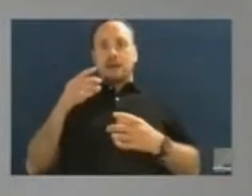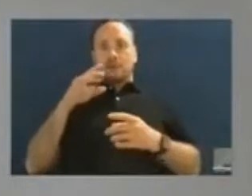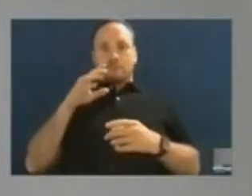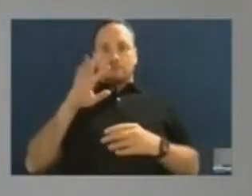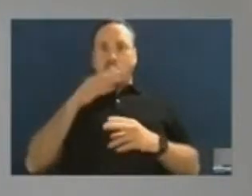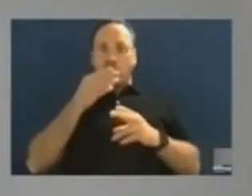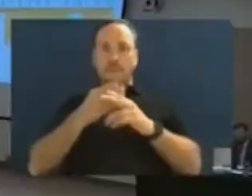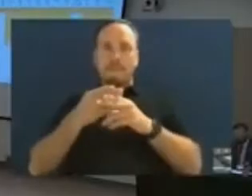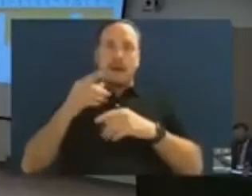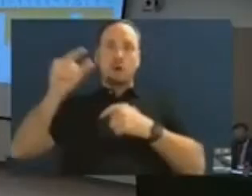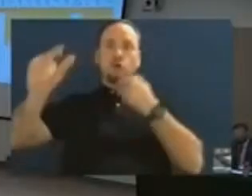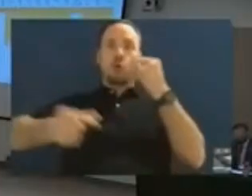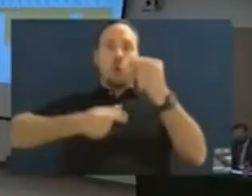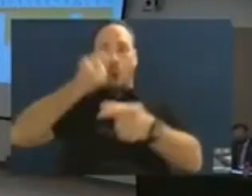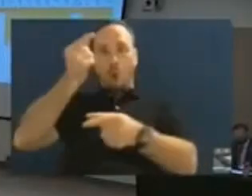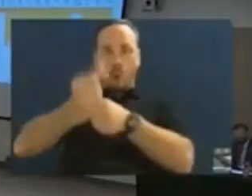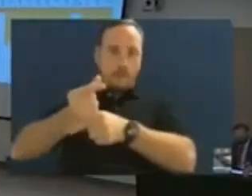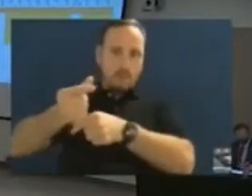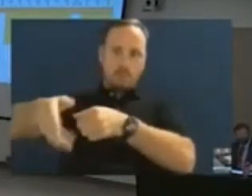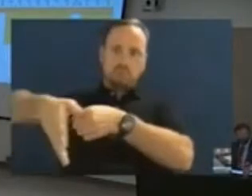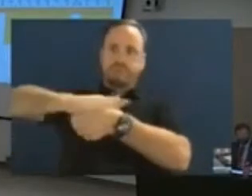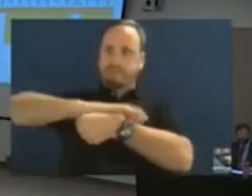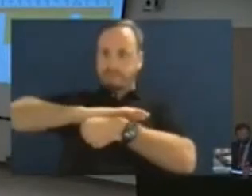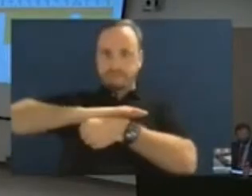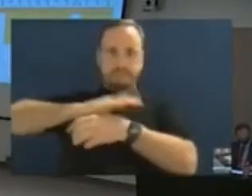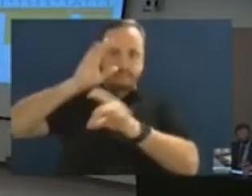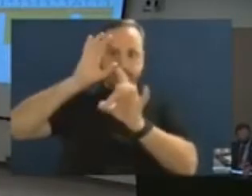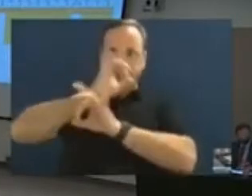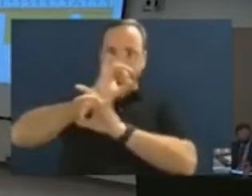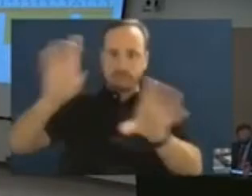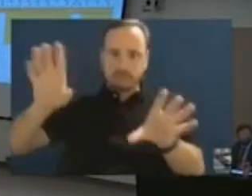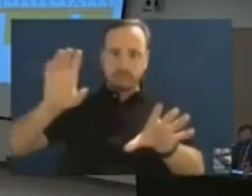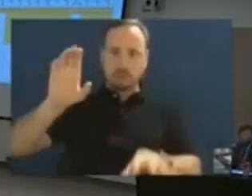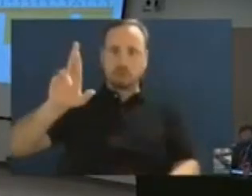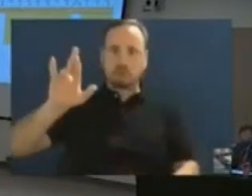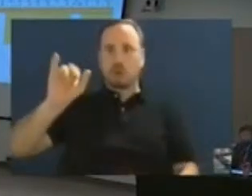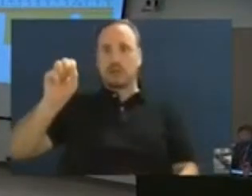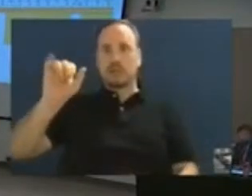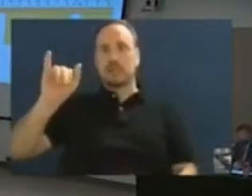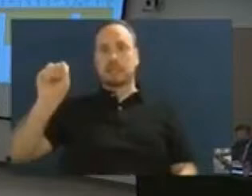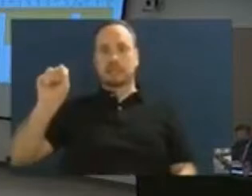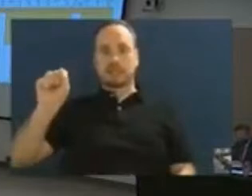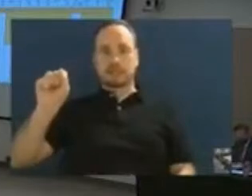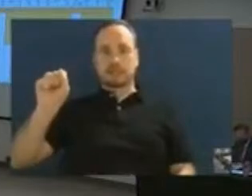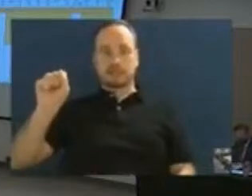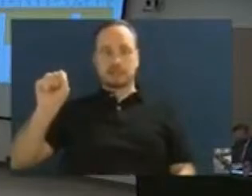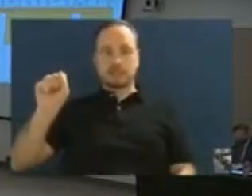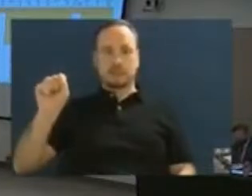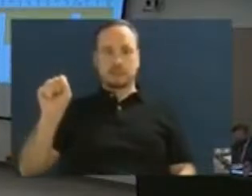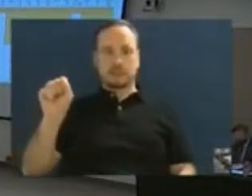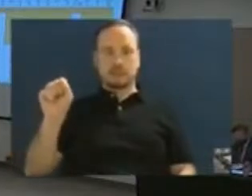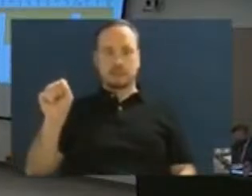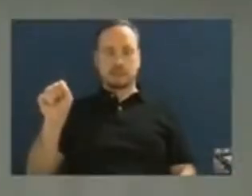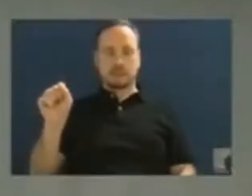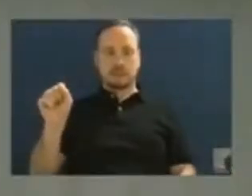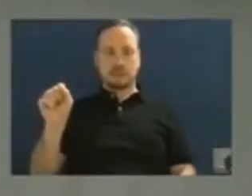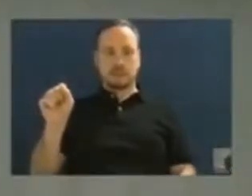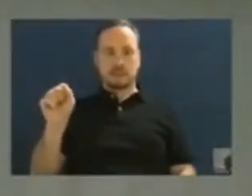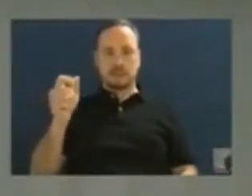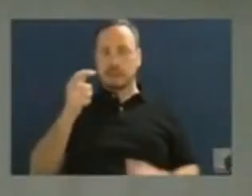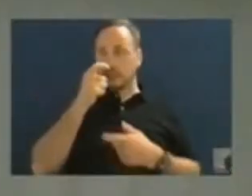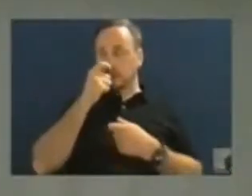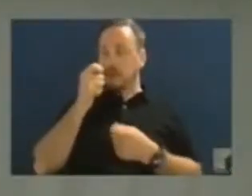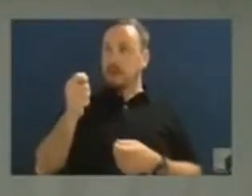and it is interesting. I'm kind of called back to the three things